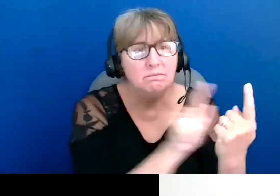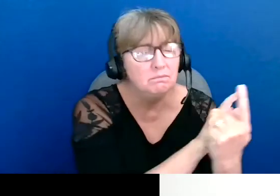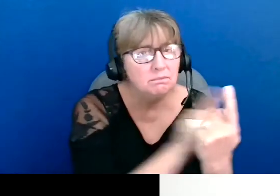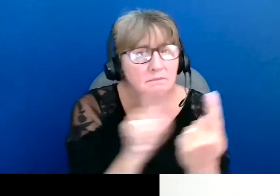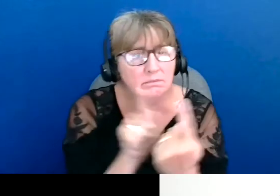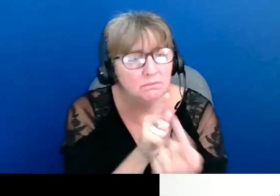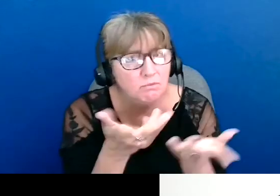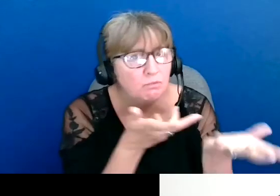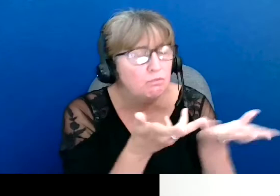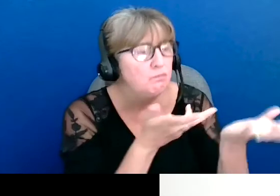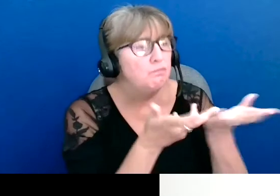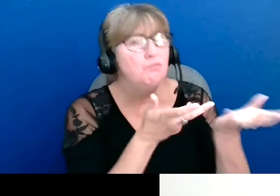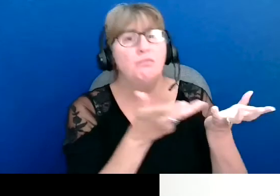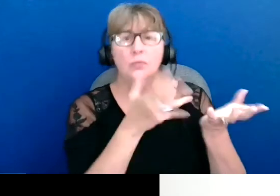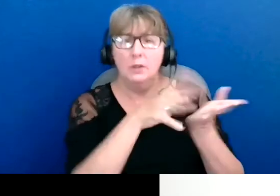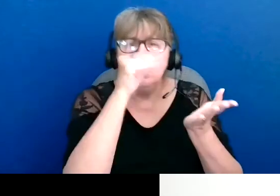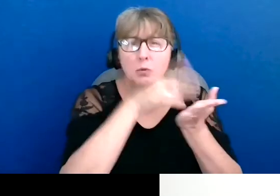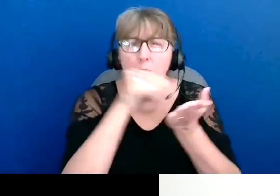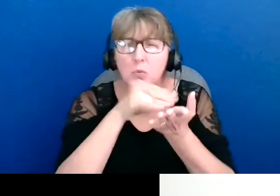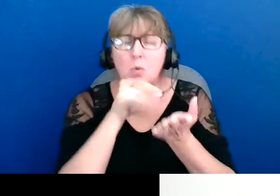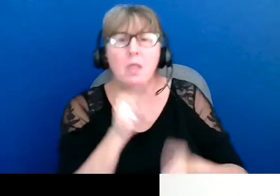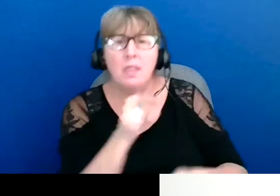you advocate.